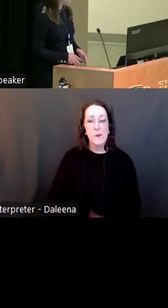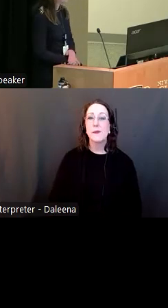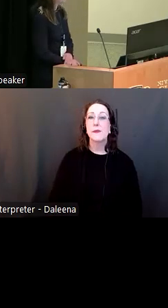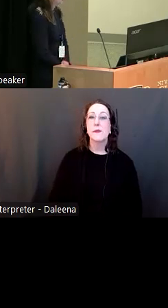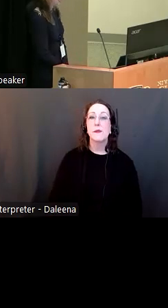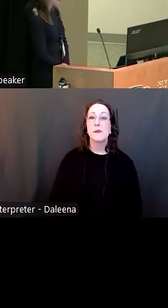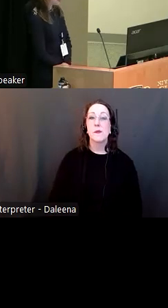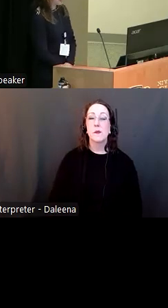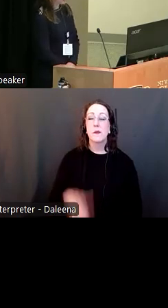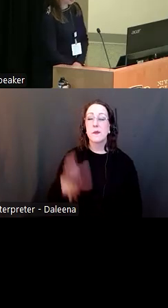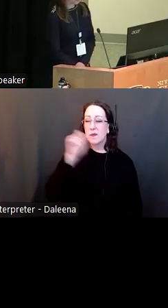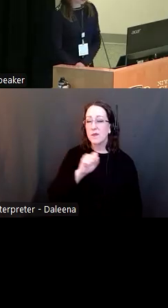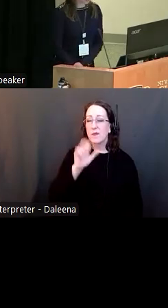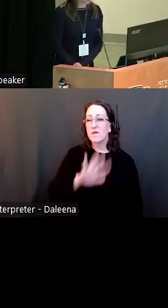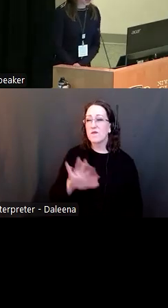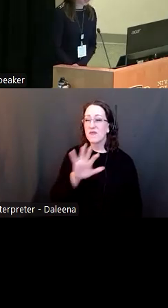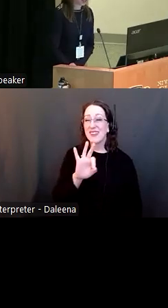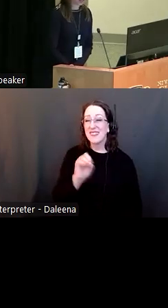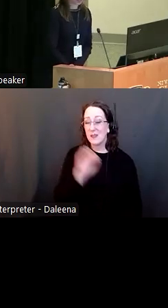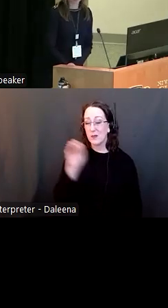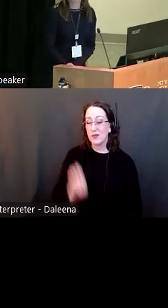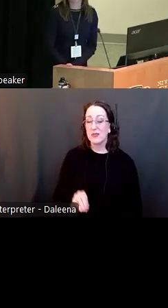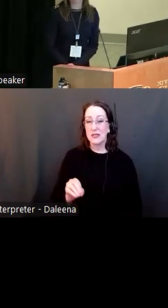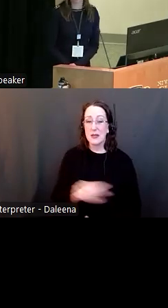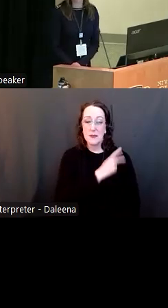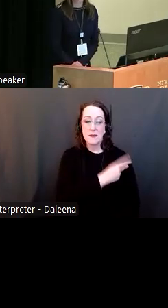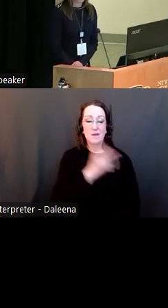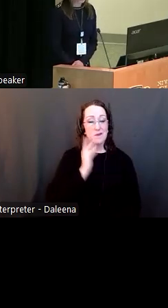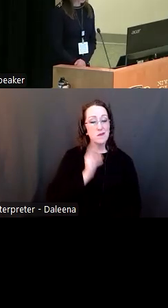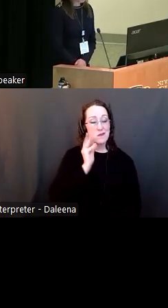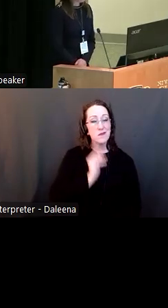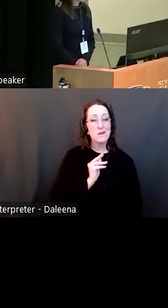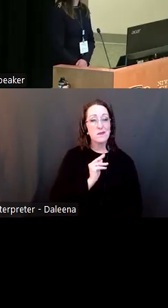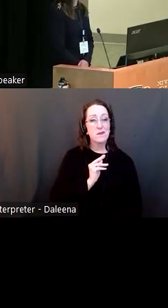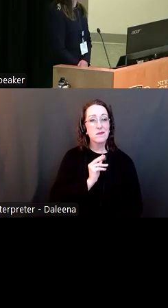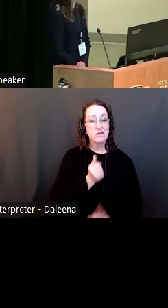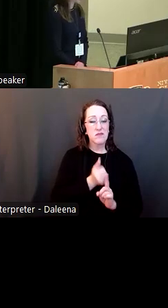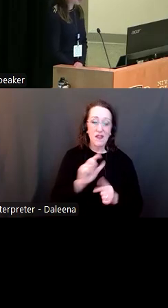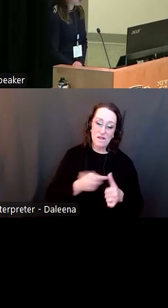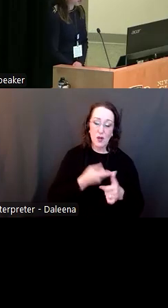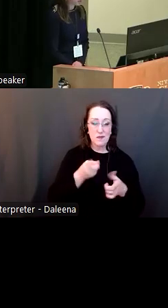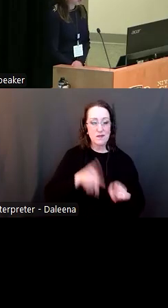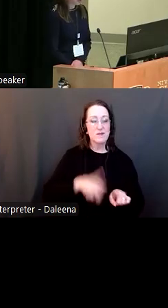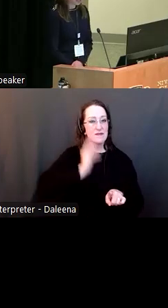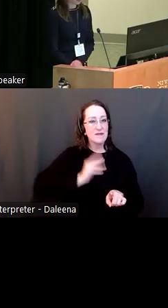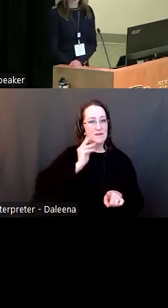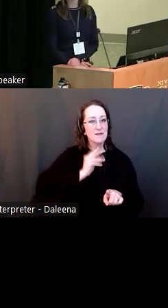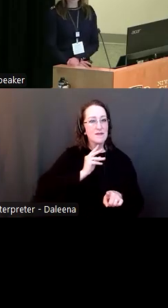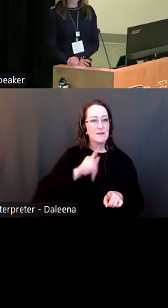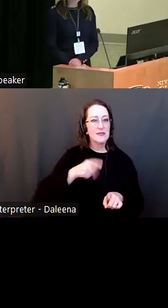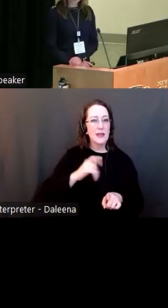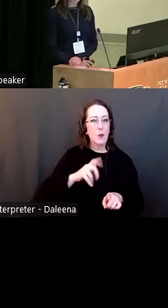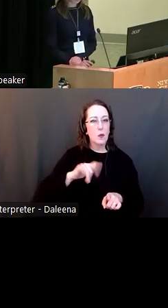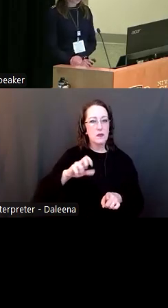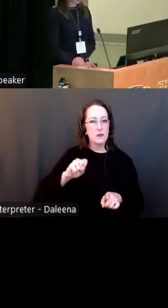An estimated 90% of patients experiencing their first episode of psychosis present with at